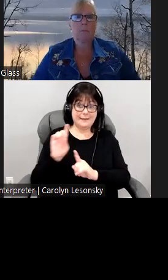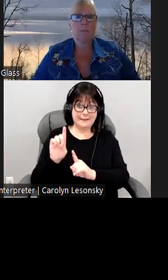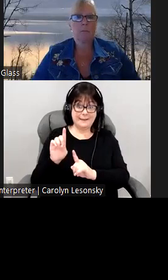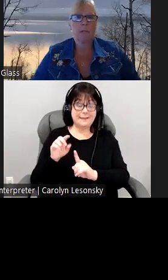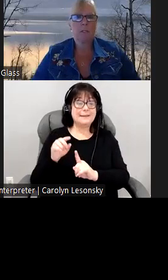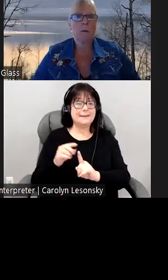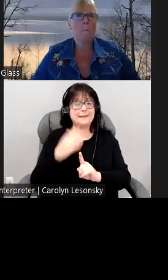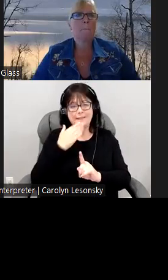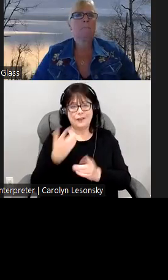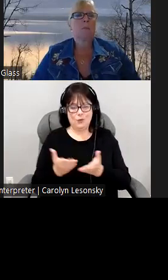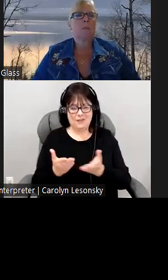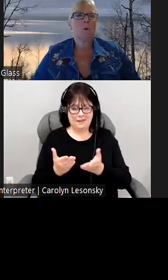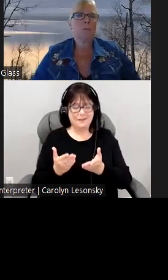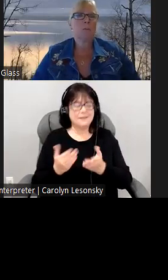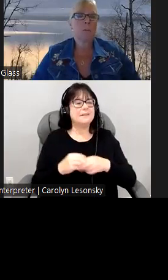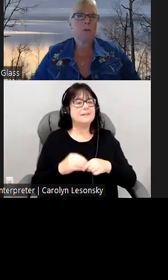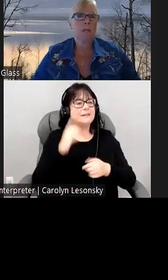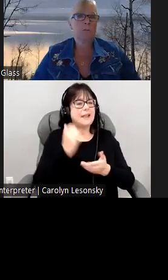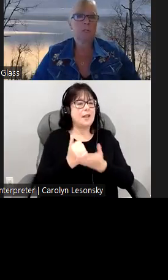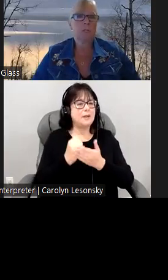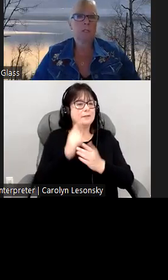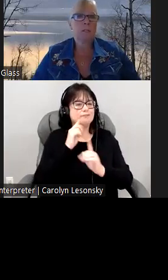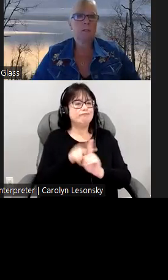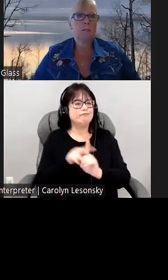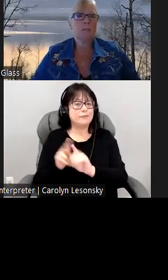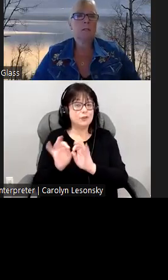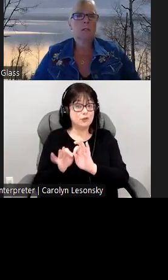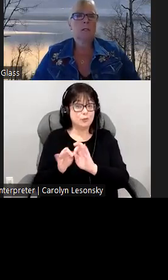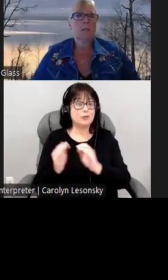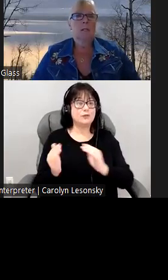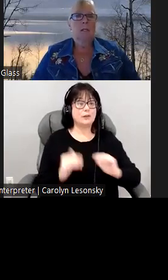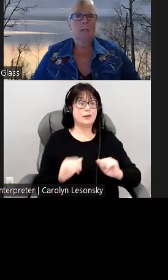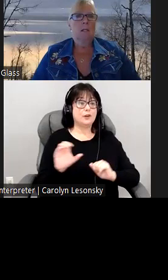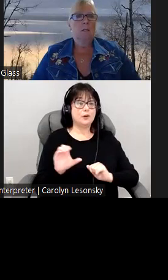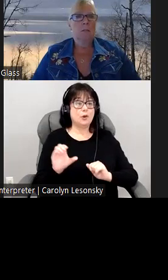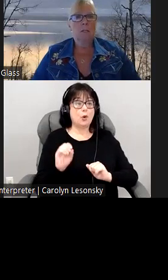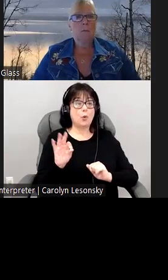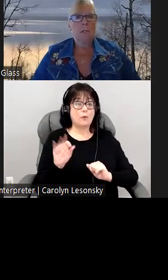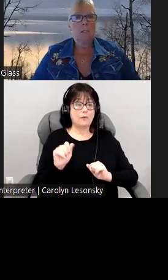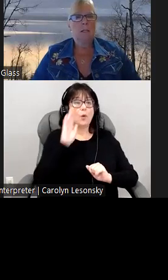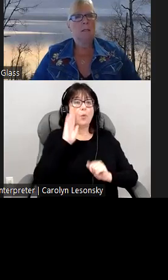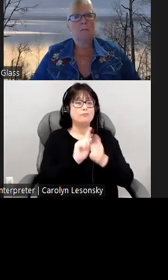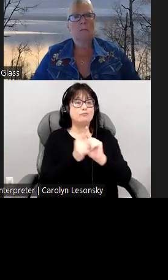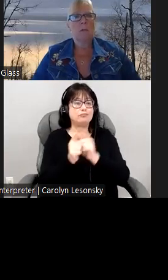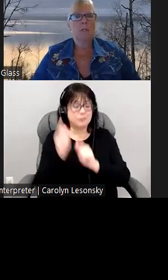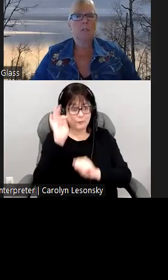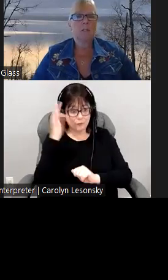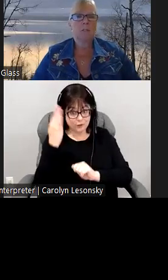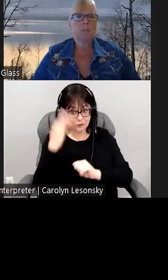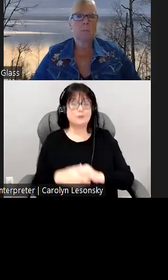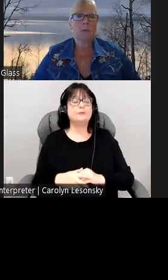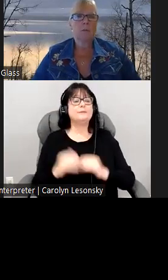interpreters and arranging them. COFA will be providing a French translation. And thank you, Stacy, Wendy, for